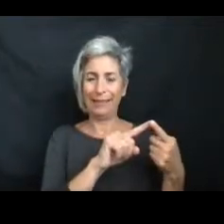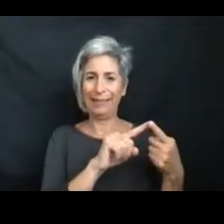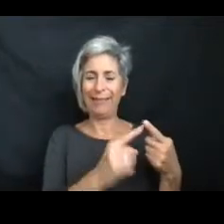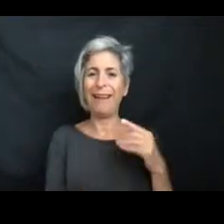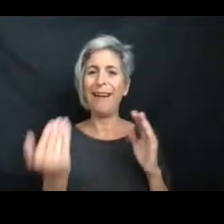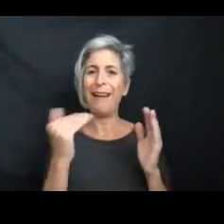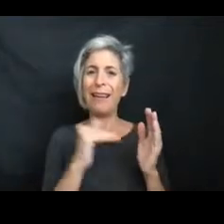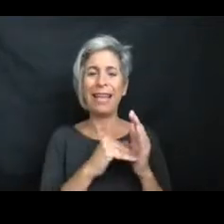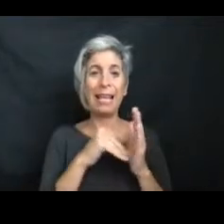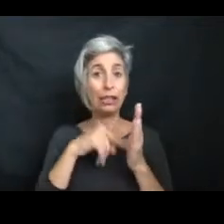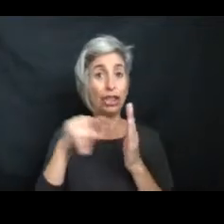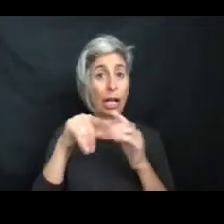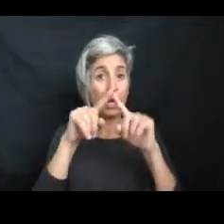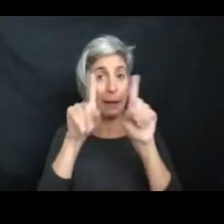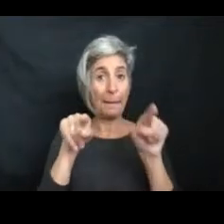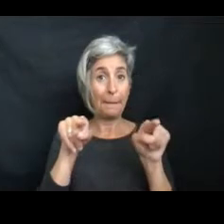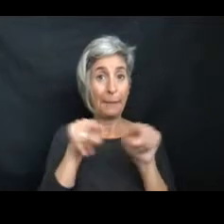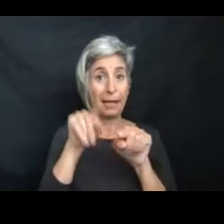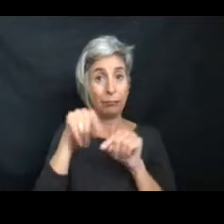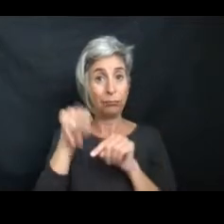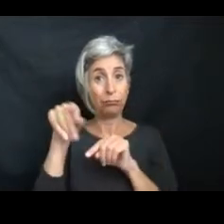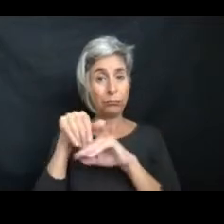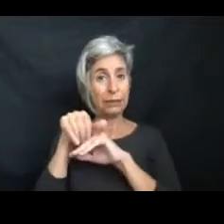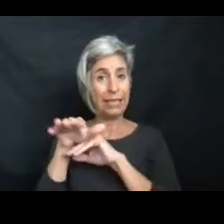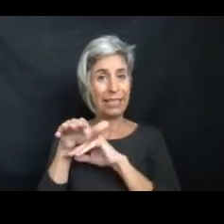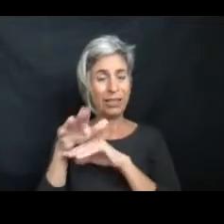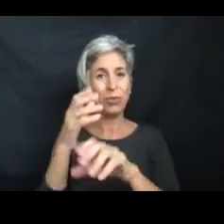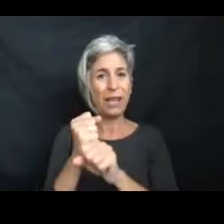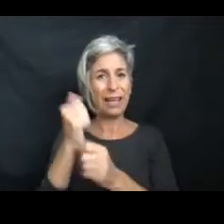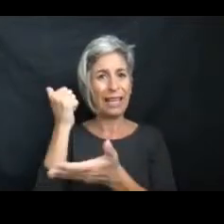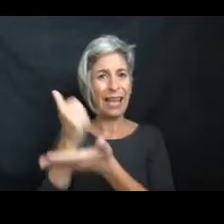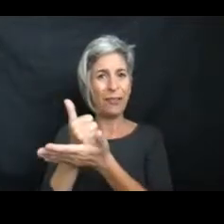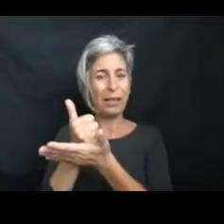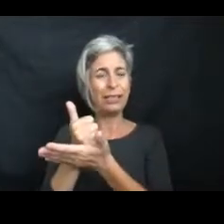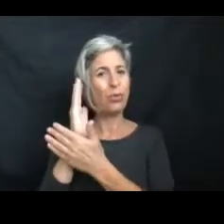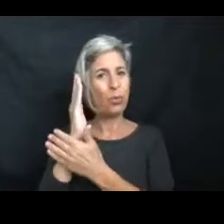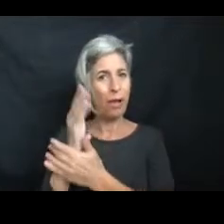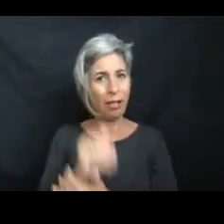check the checkbox, submit, and then you will receive the confirmation.